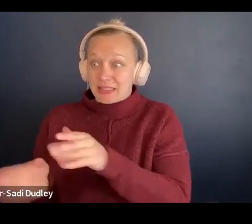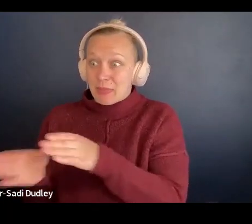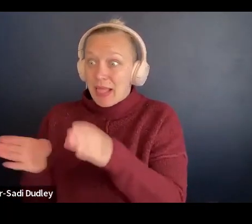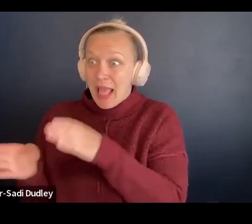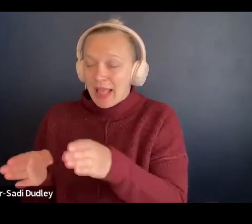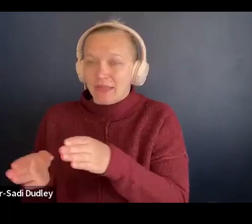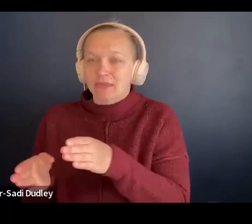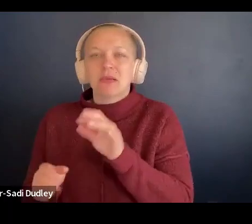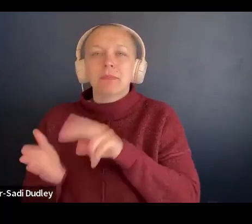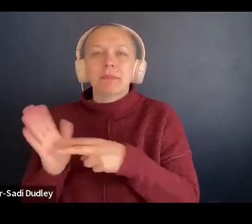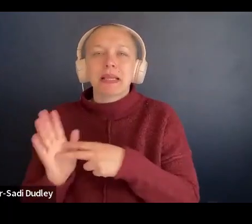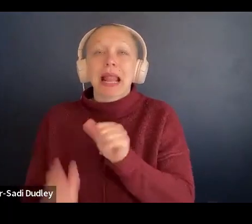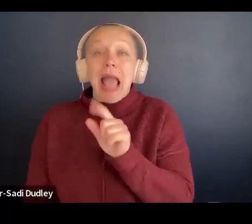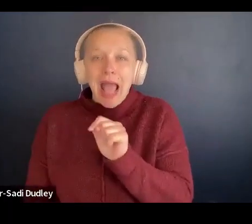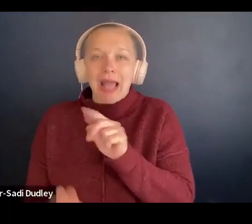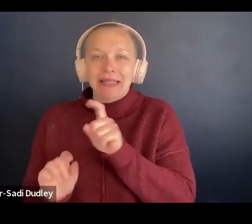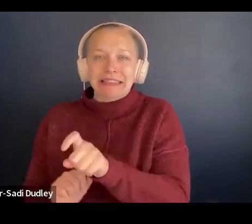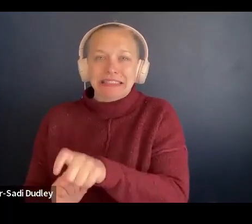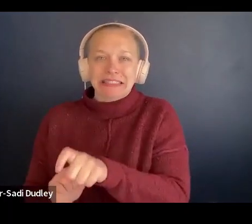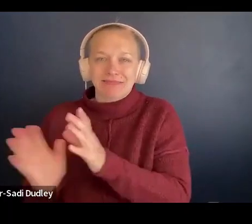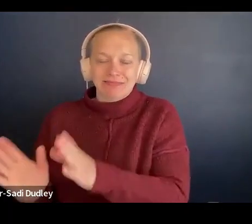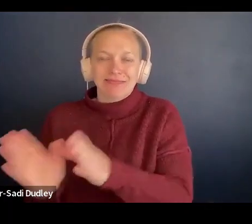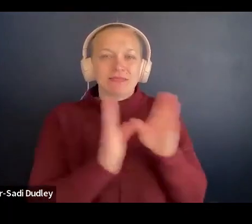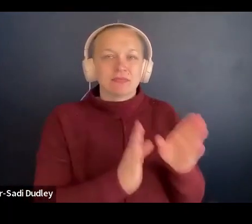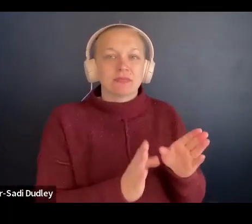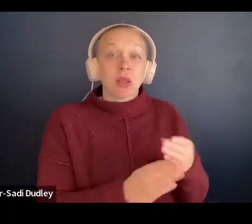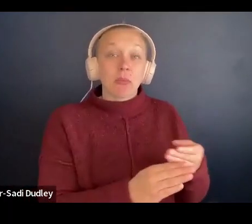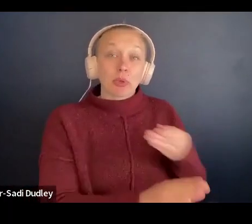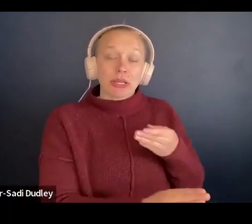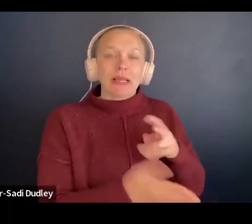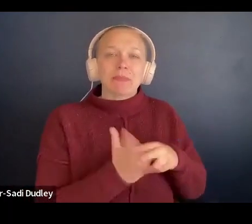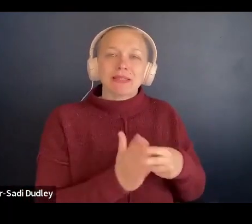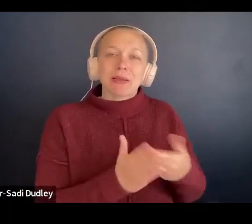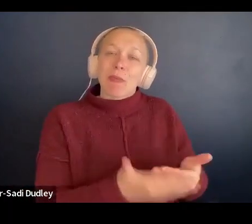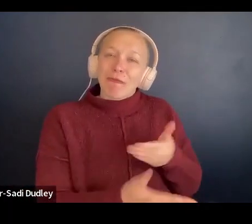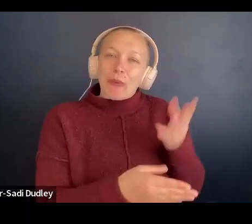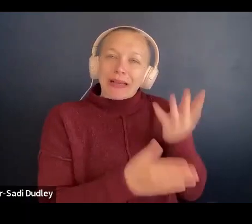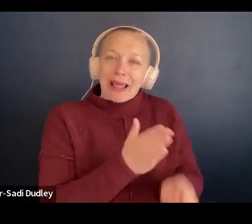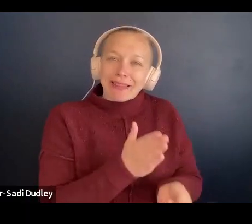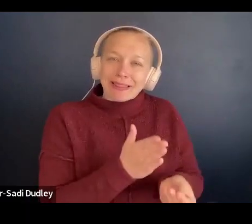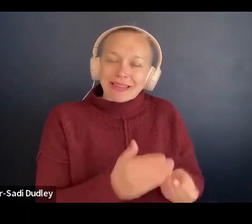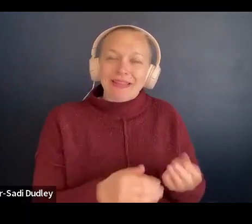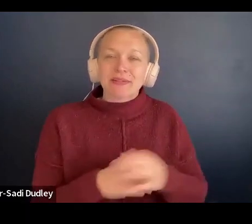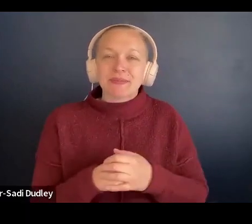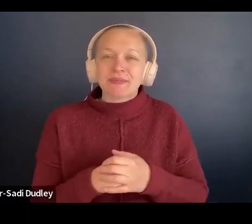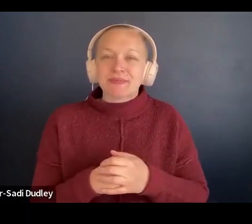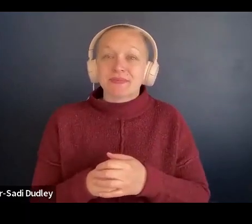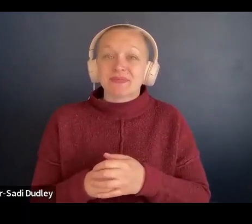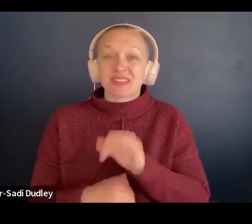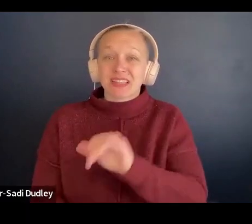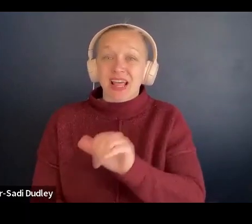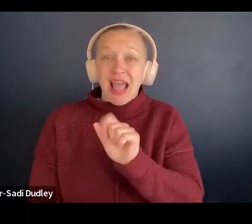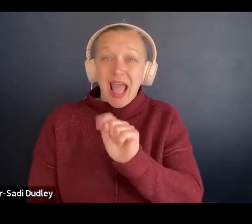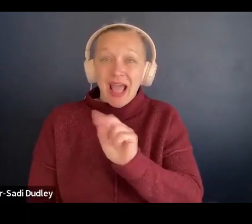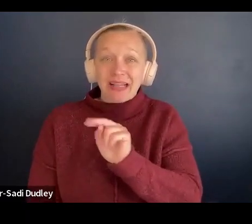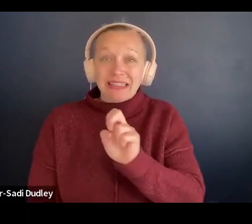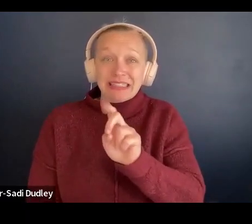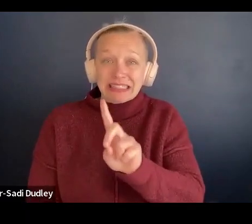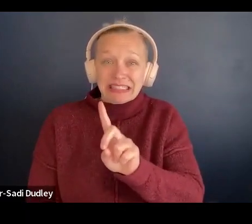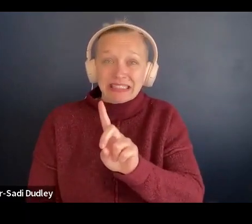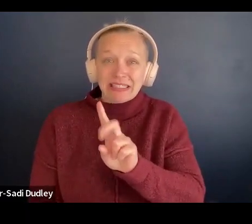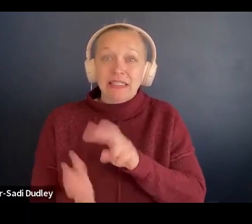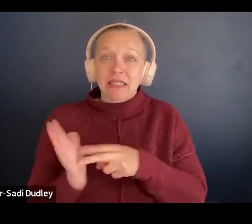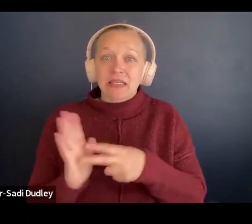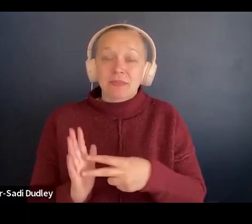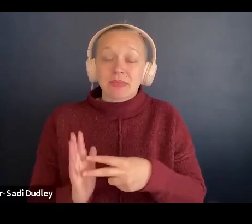beforehand. At-need planning is done all the time. The funeral home can absolutely arrange everything down to